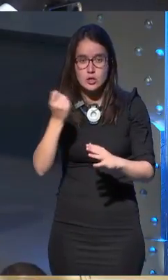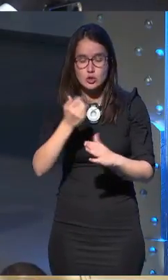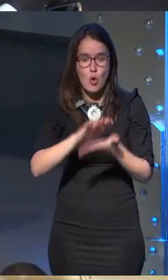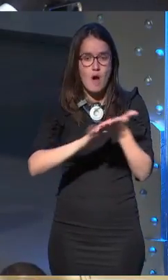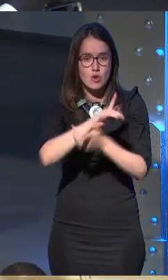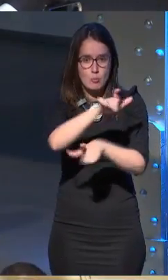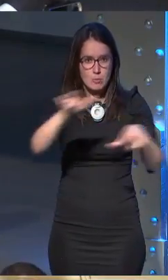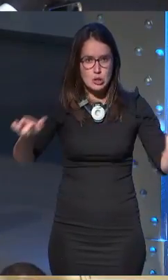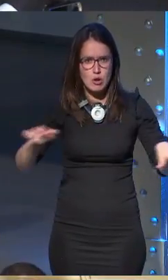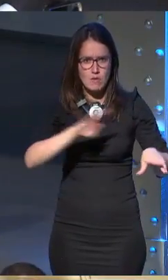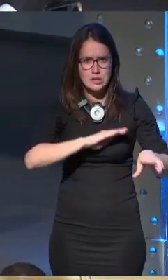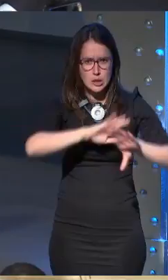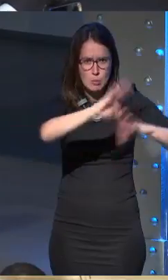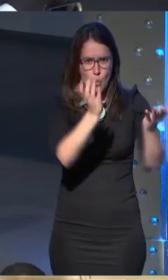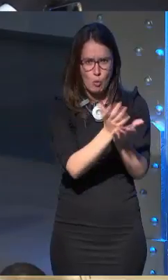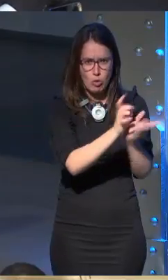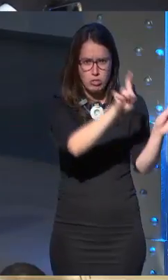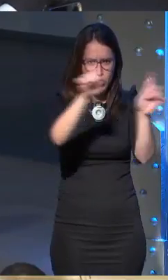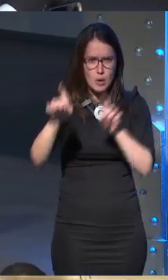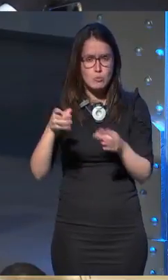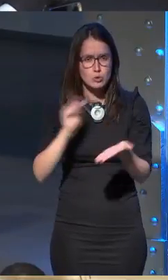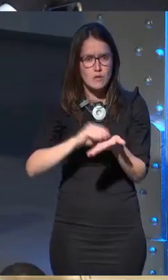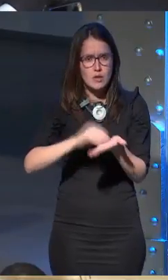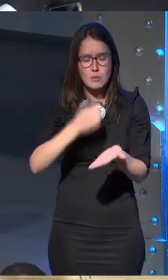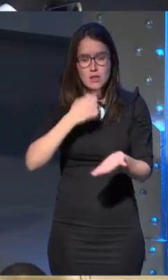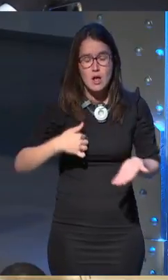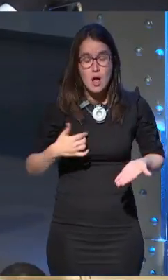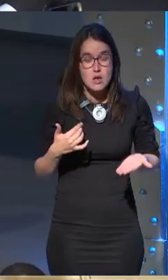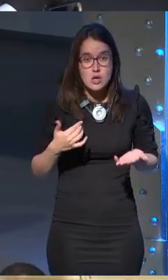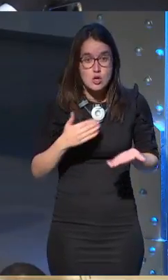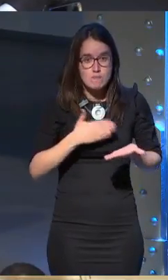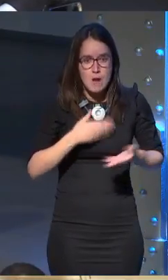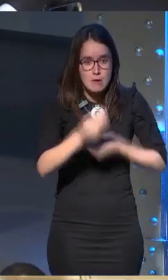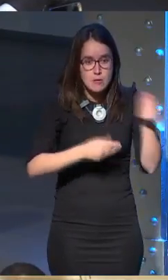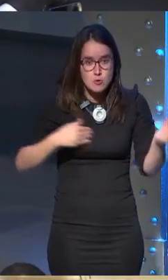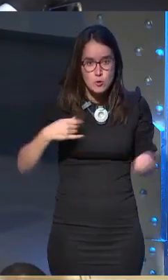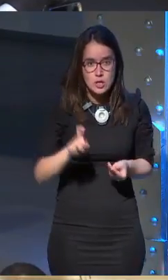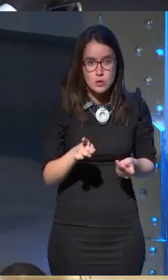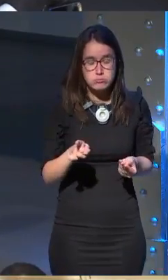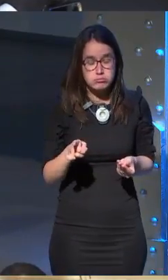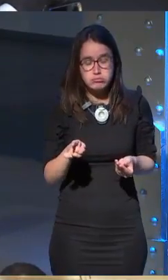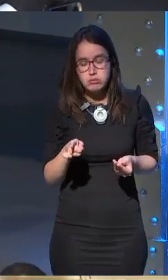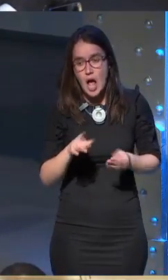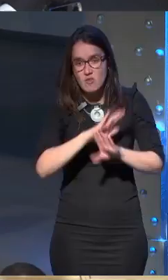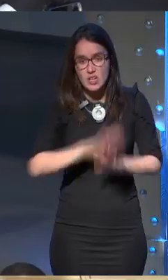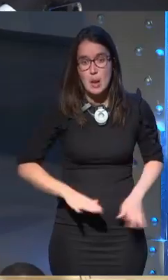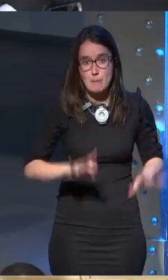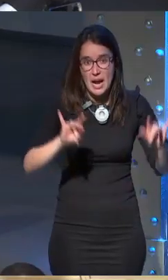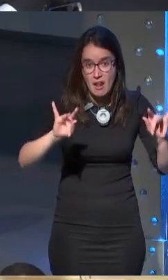and often I find people that they say, I don't want to do that. I'm worried about, I'm not going to get accepted. I'm going to